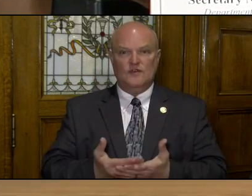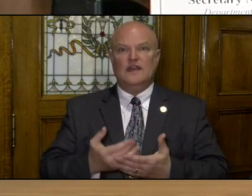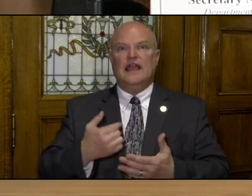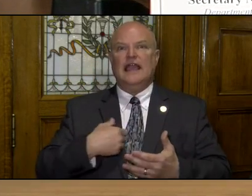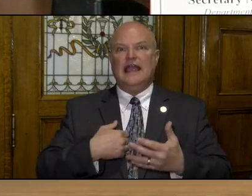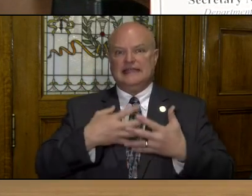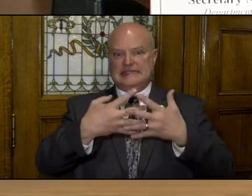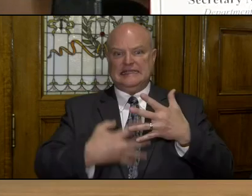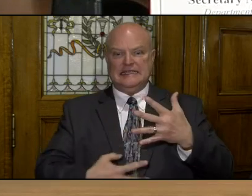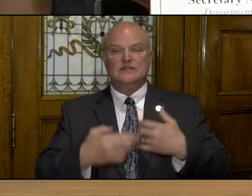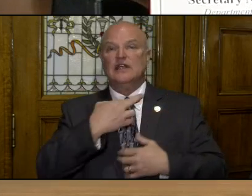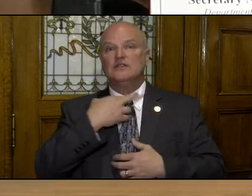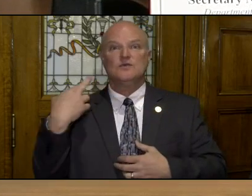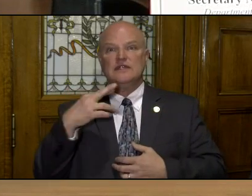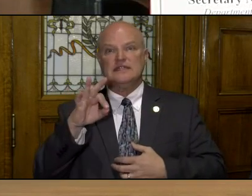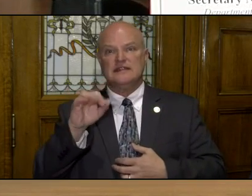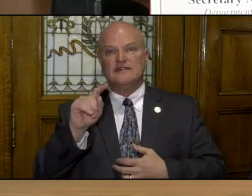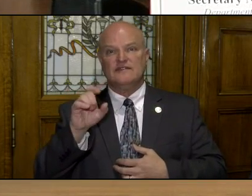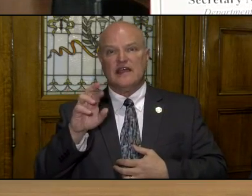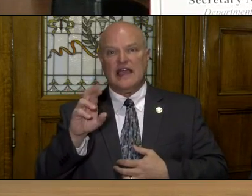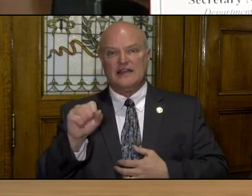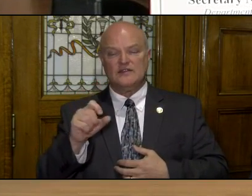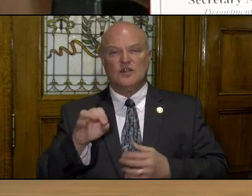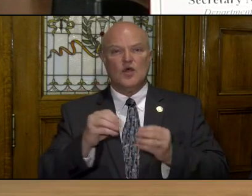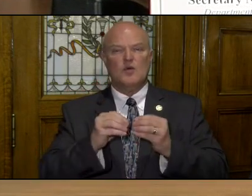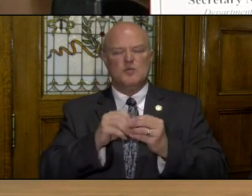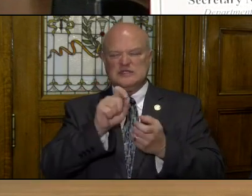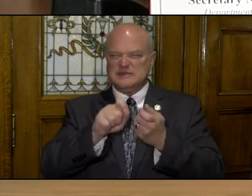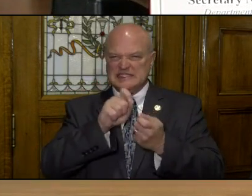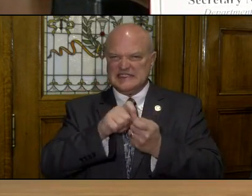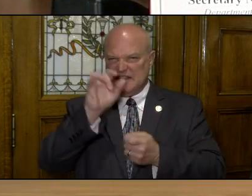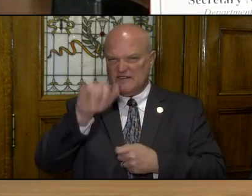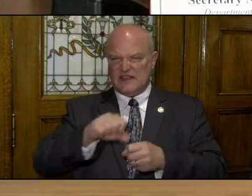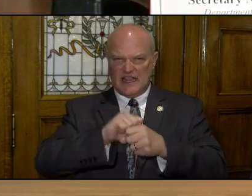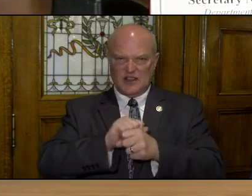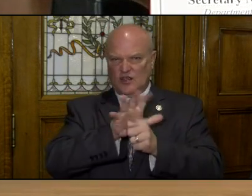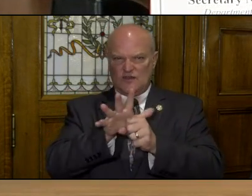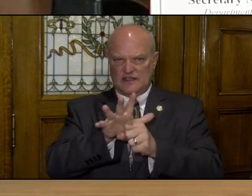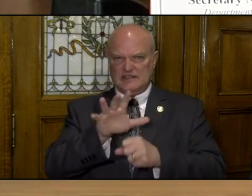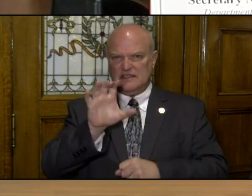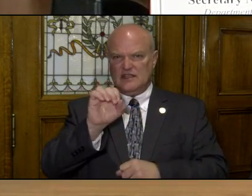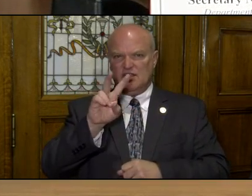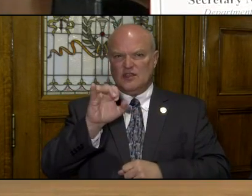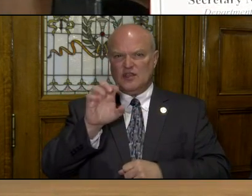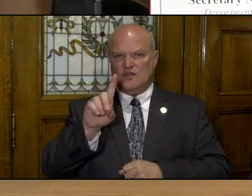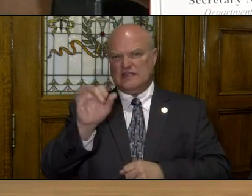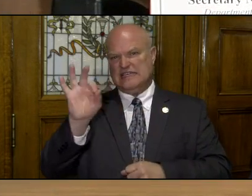some risk factors or has some symptoms that are more specific for COVID-19.